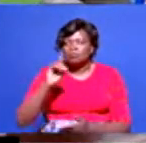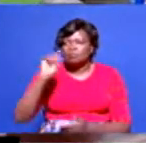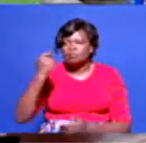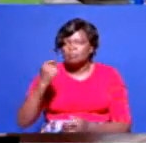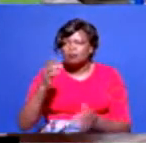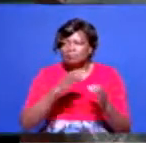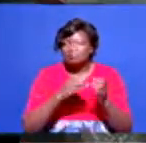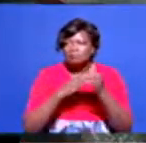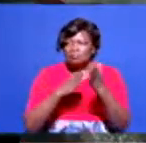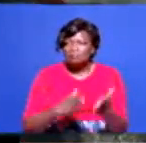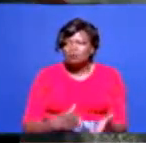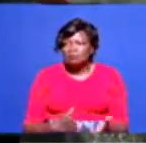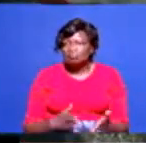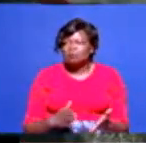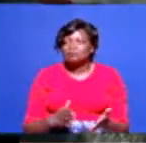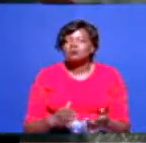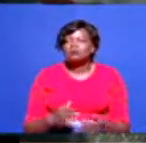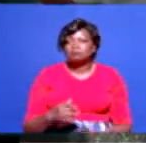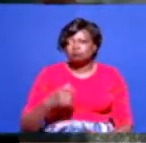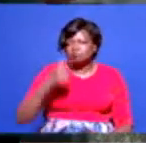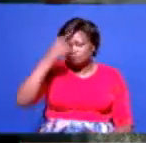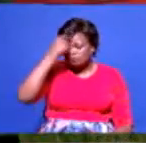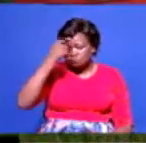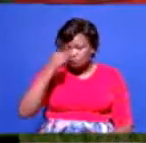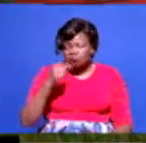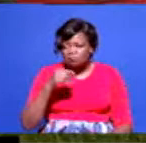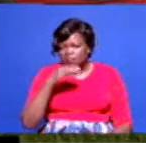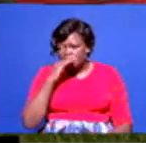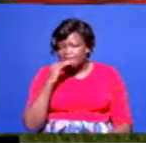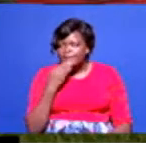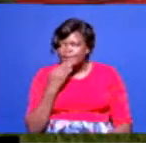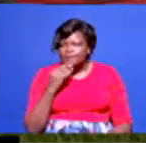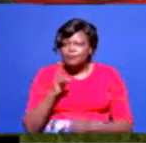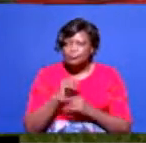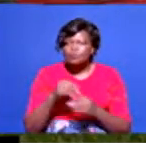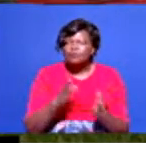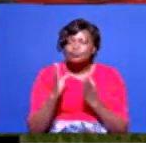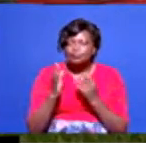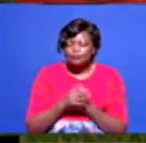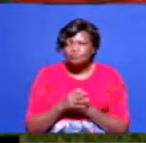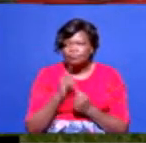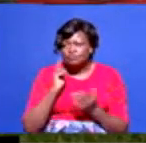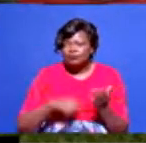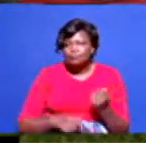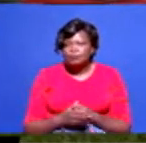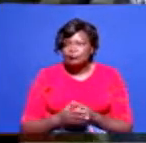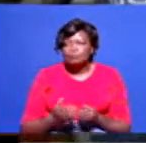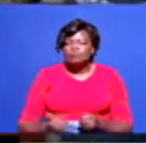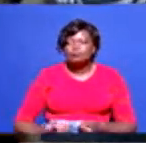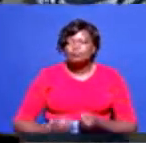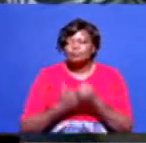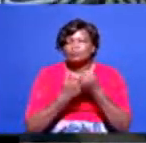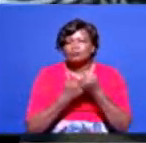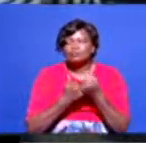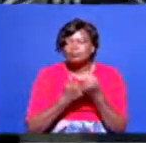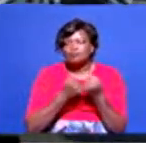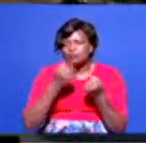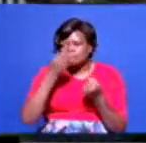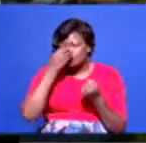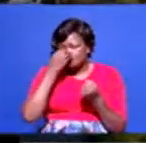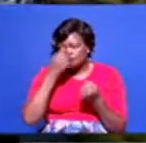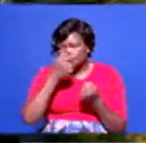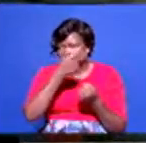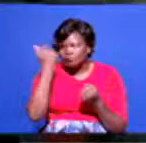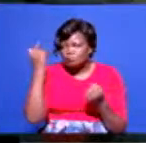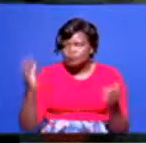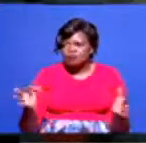Musalia Mudavadi and Moses Wetangula used the opportunity to defend their decision to join forces with Deputy President William Ruto, saying their unity is